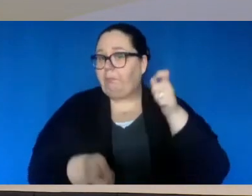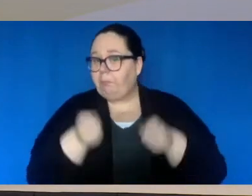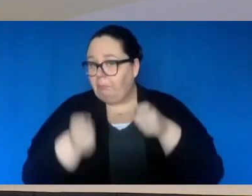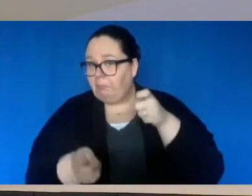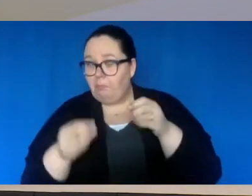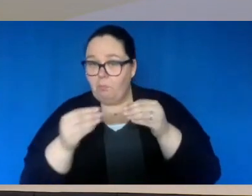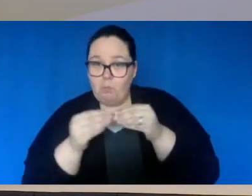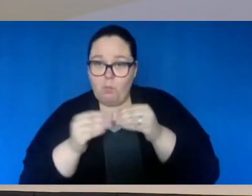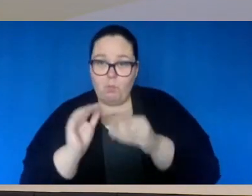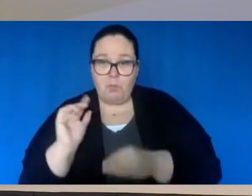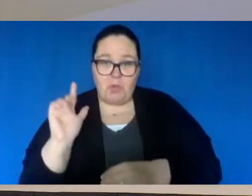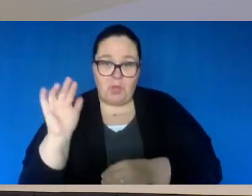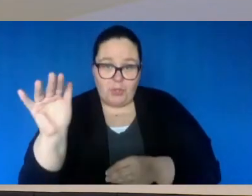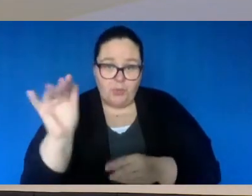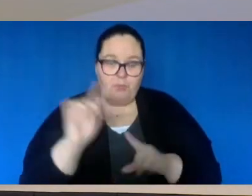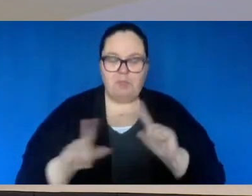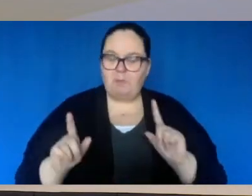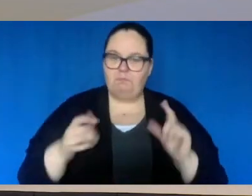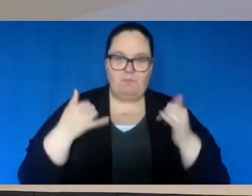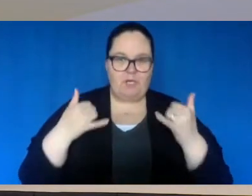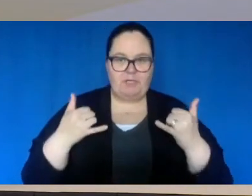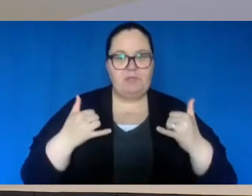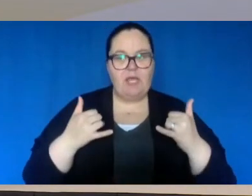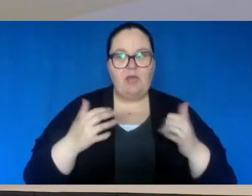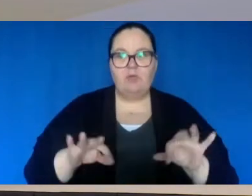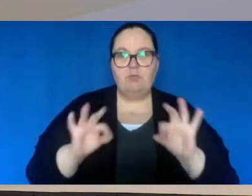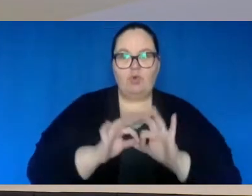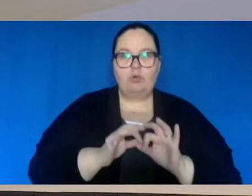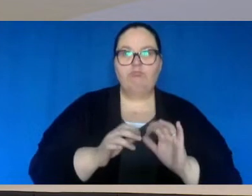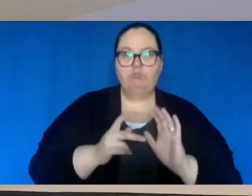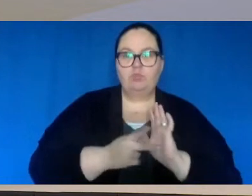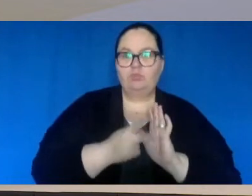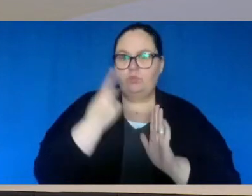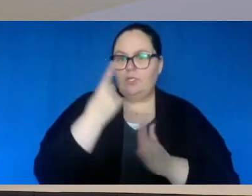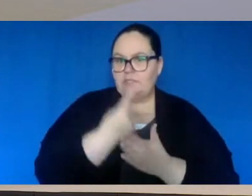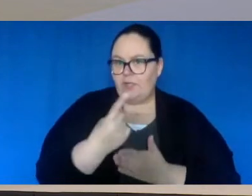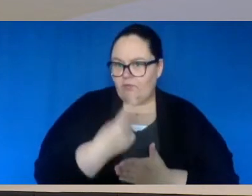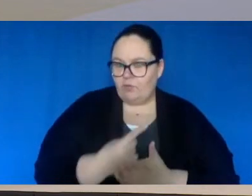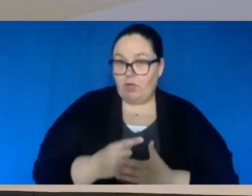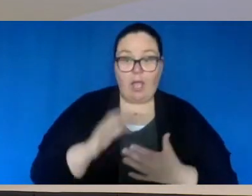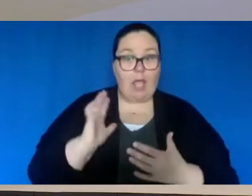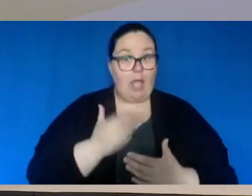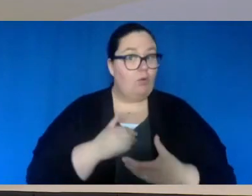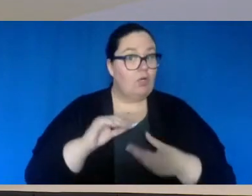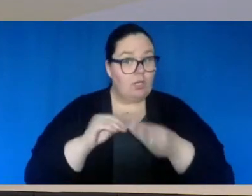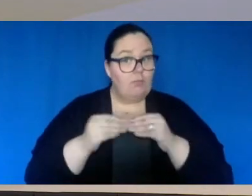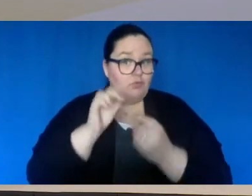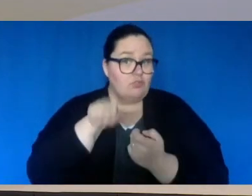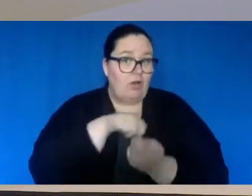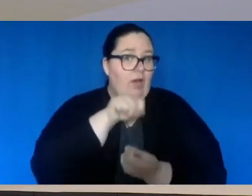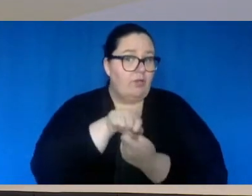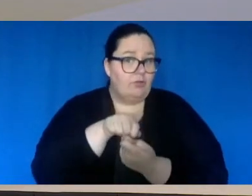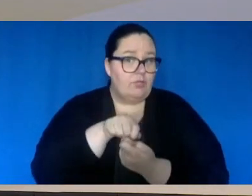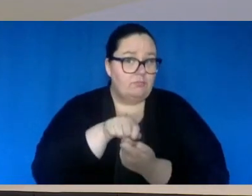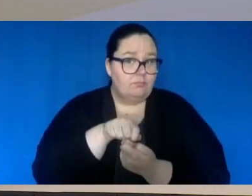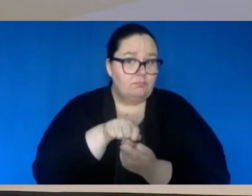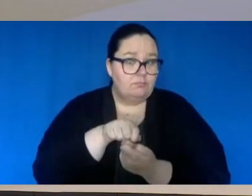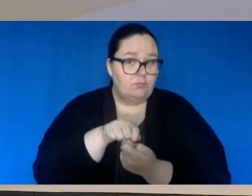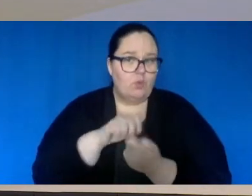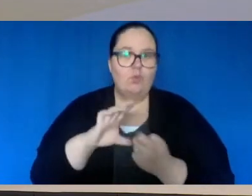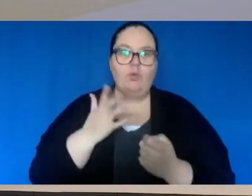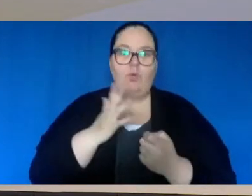that, but we want to be very comfortable and know that the numbers that we are putting out twice a week are really